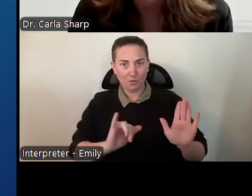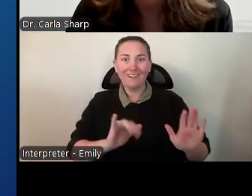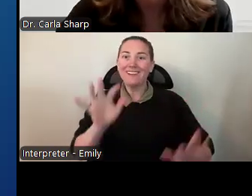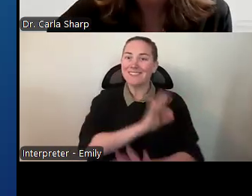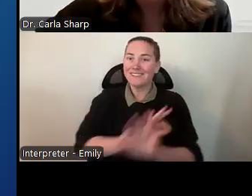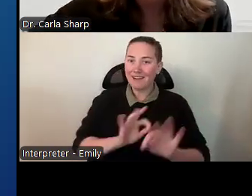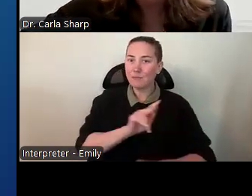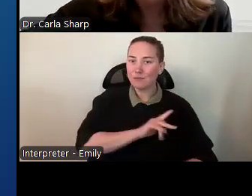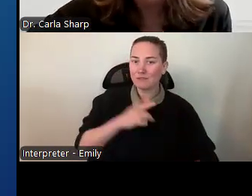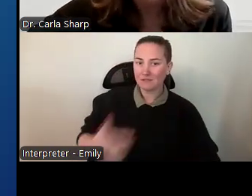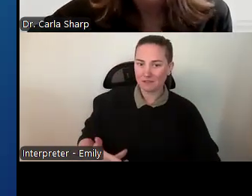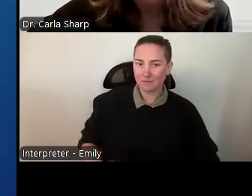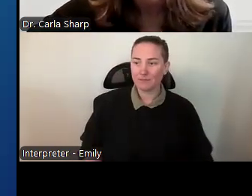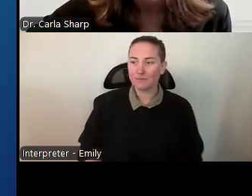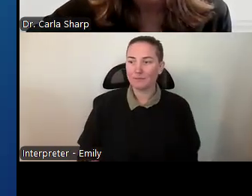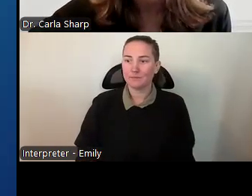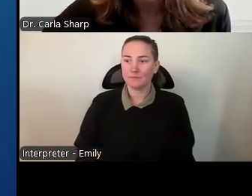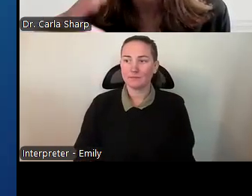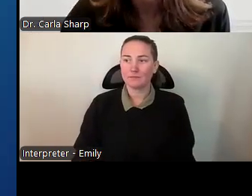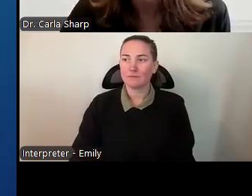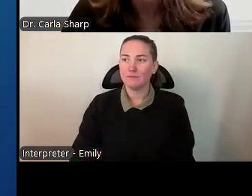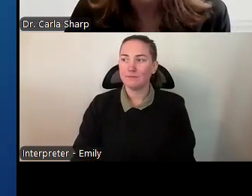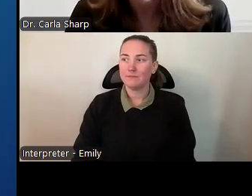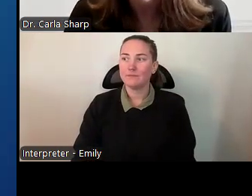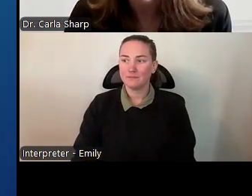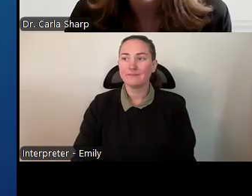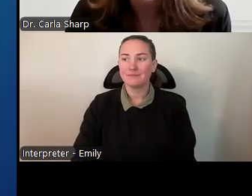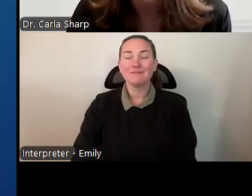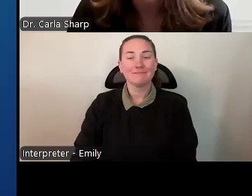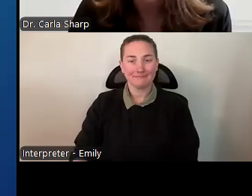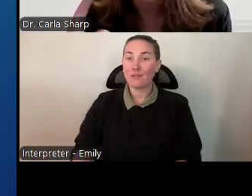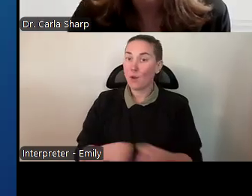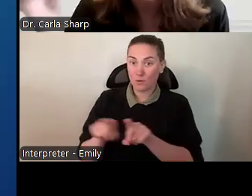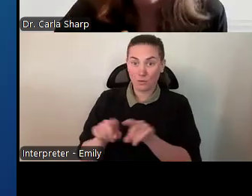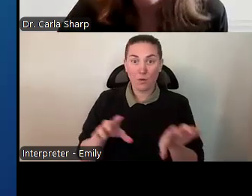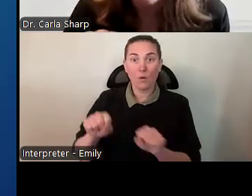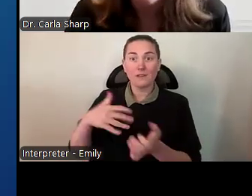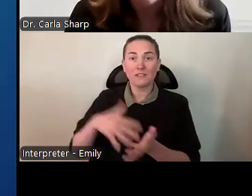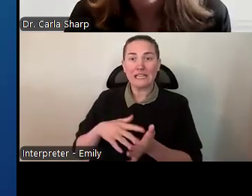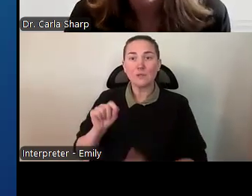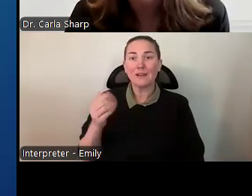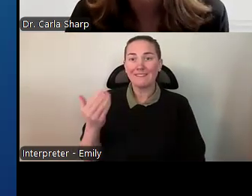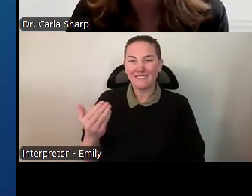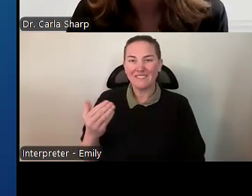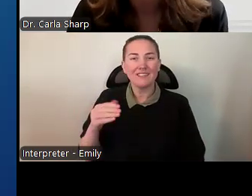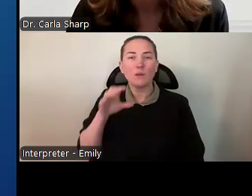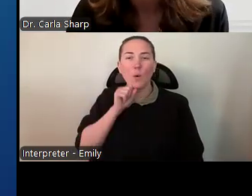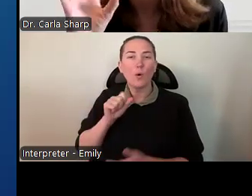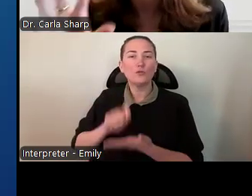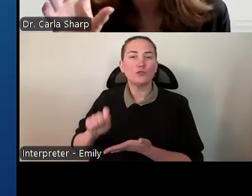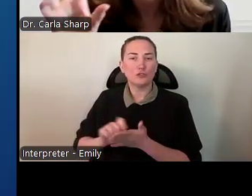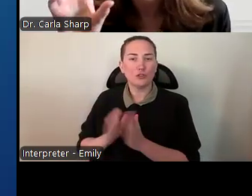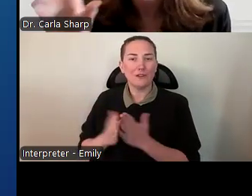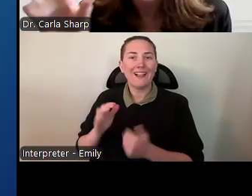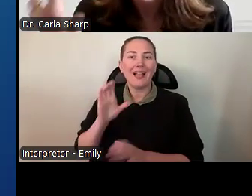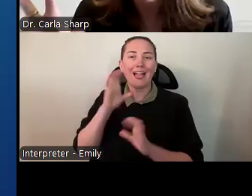does, personality functioning. We've also shown in a study in 2015 in the old Journal of Abnormal Psych that when